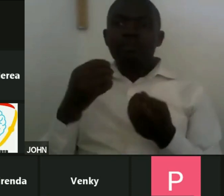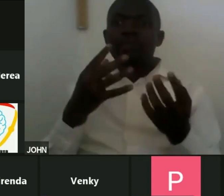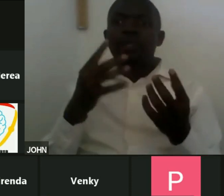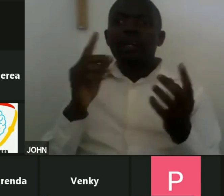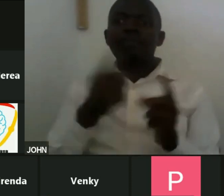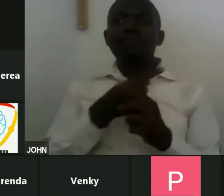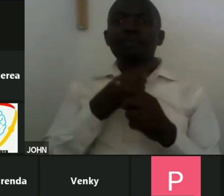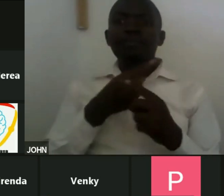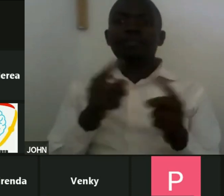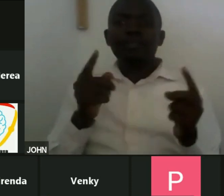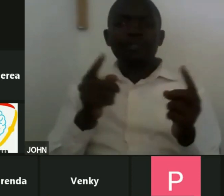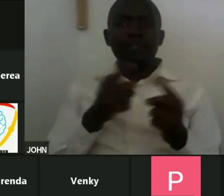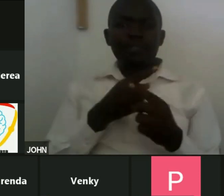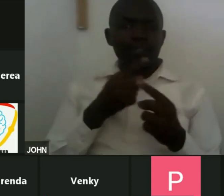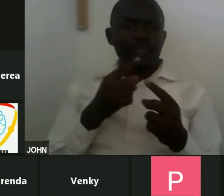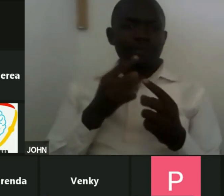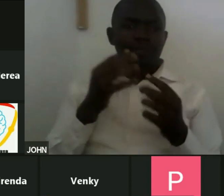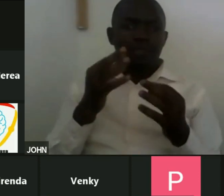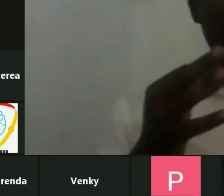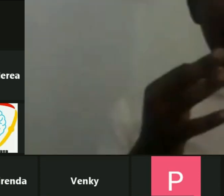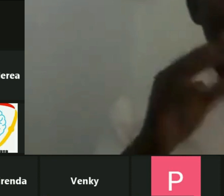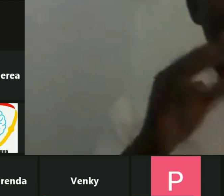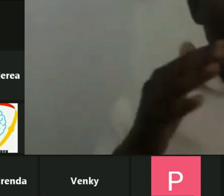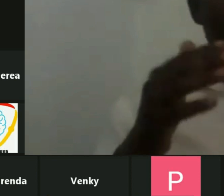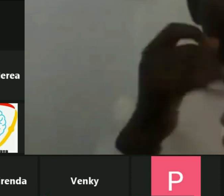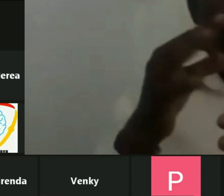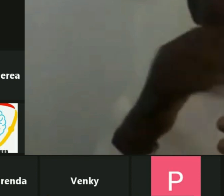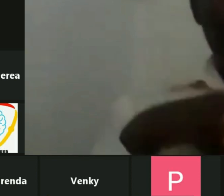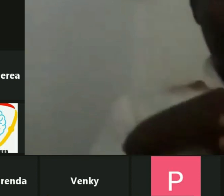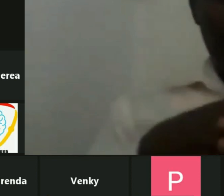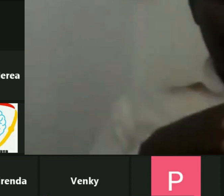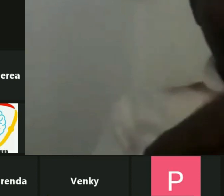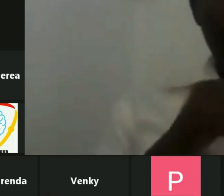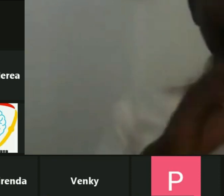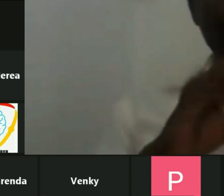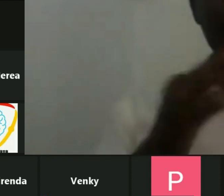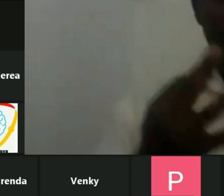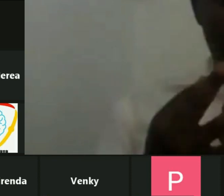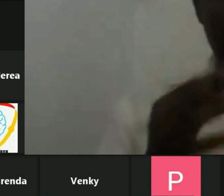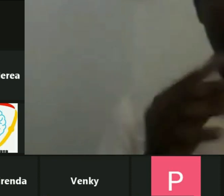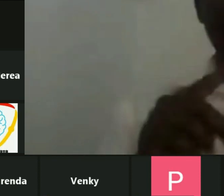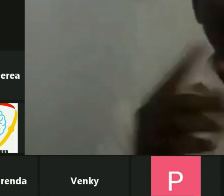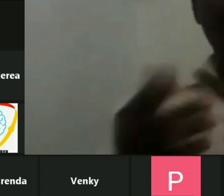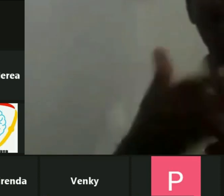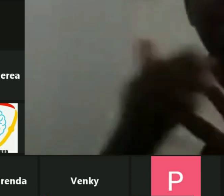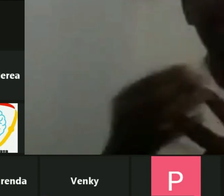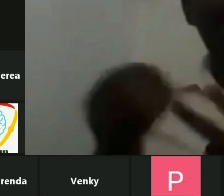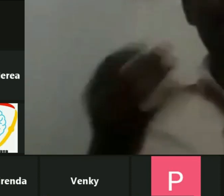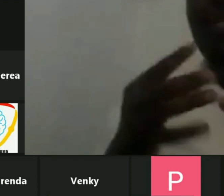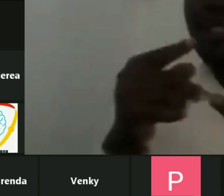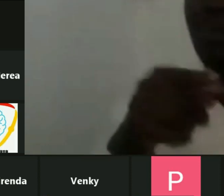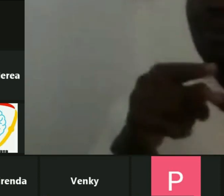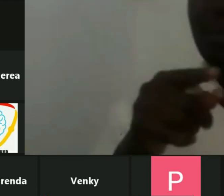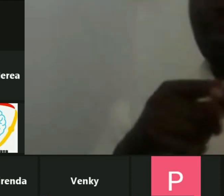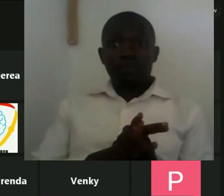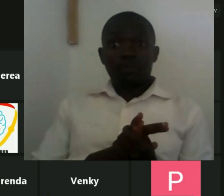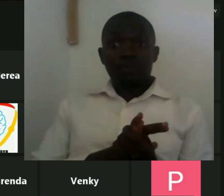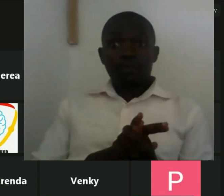different settings. So if we mean family caregivers, then it will be necessary for us to specify. Thank